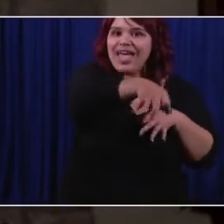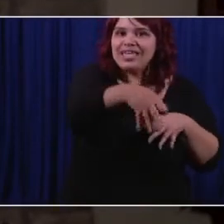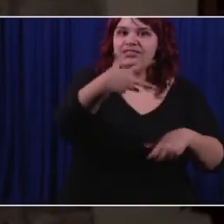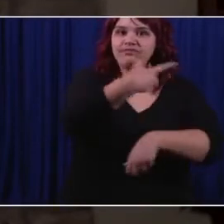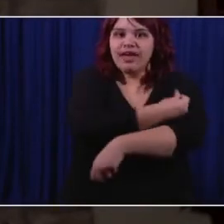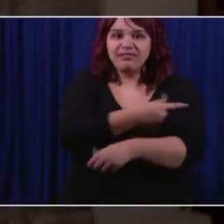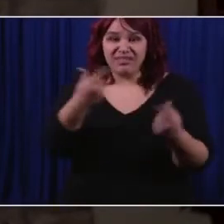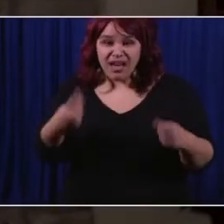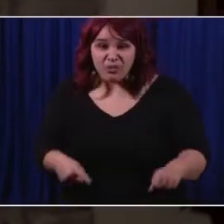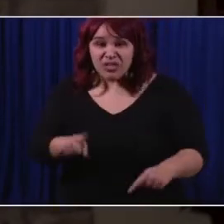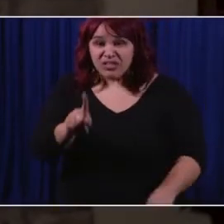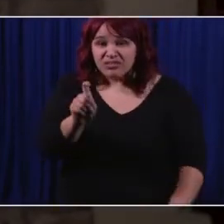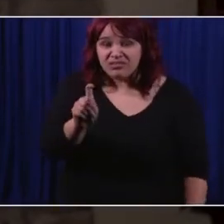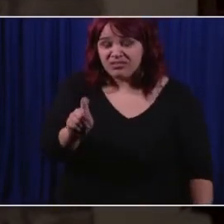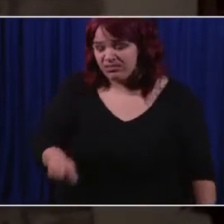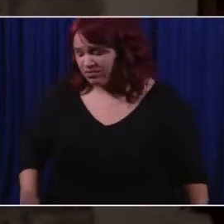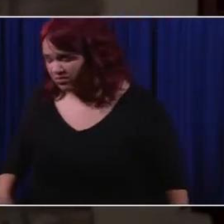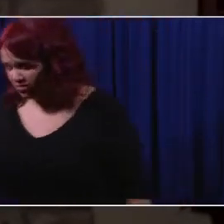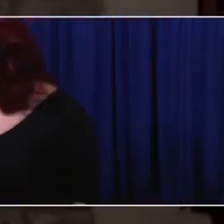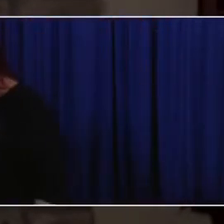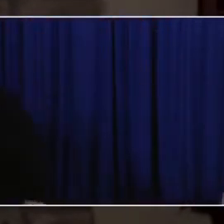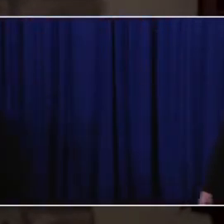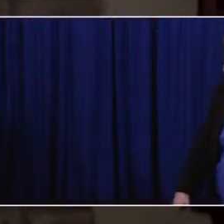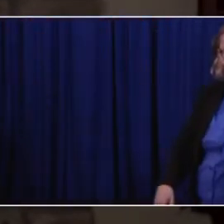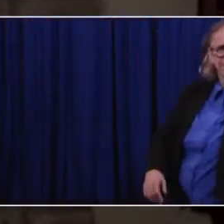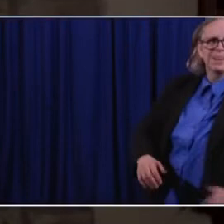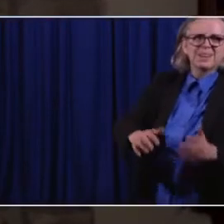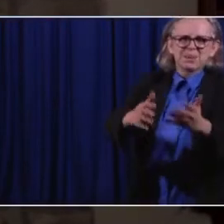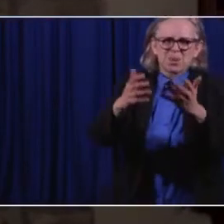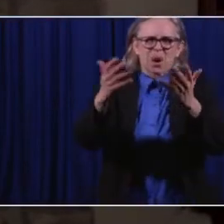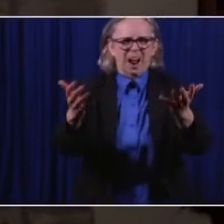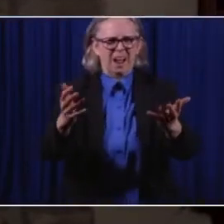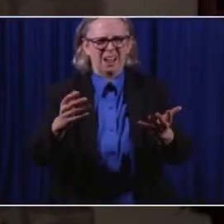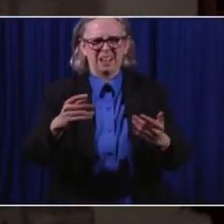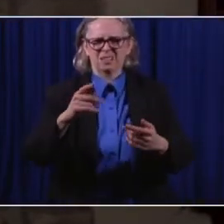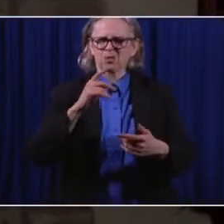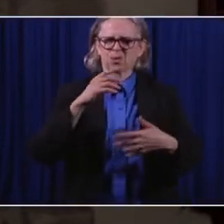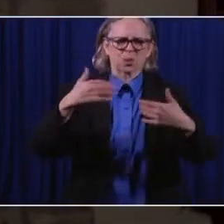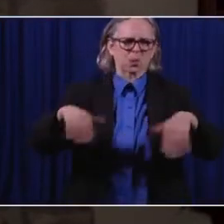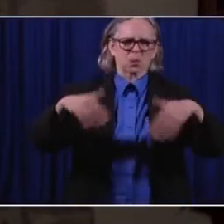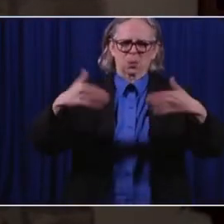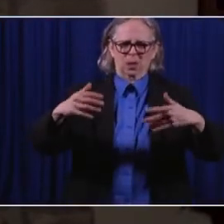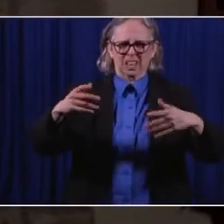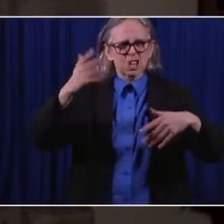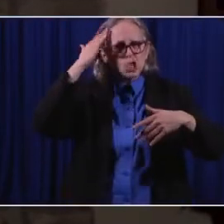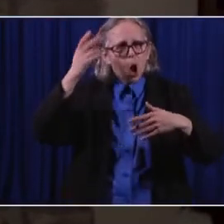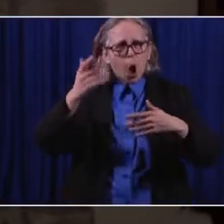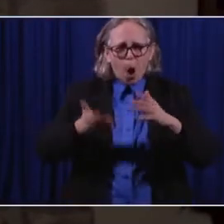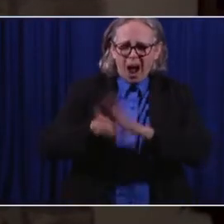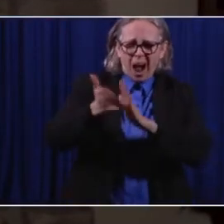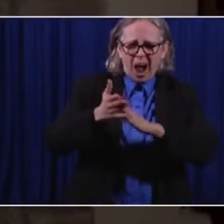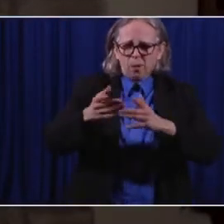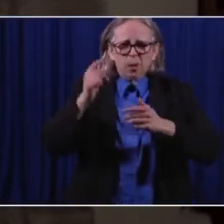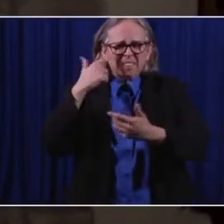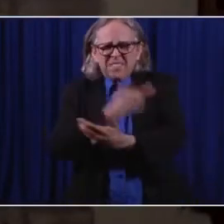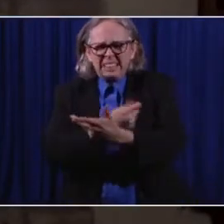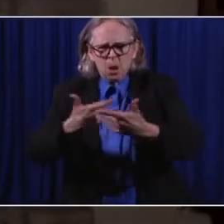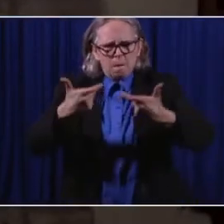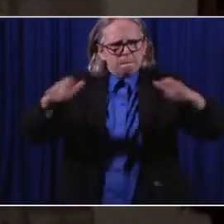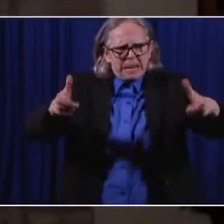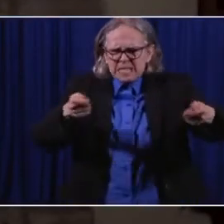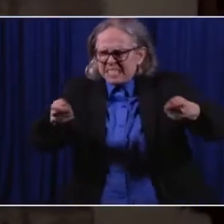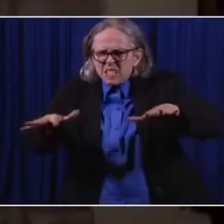I think, you know, this is a big operation and it's going to get bigger. I mean, think about this when we go from